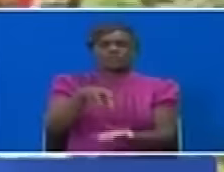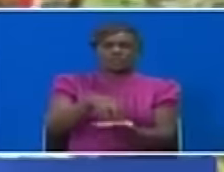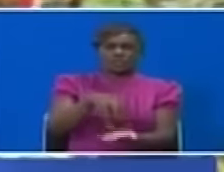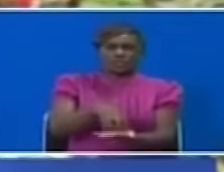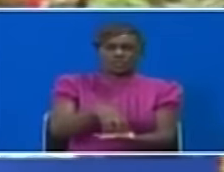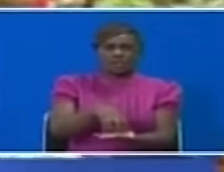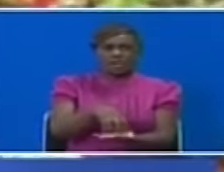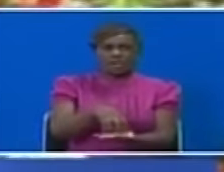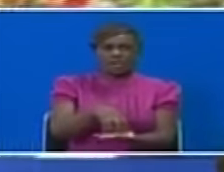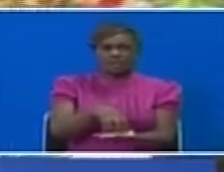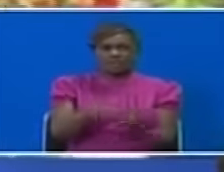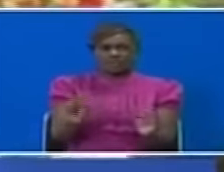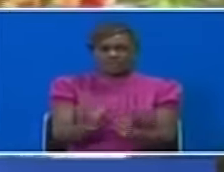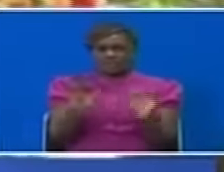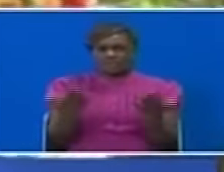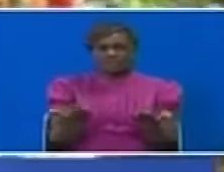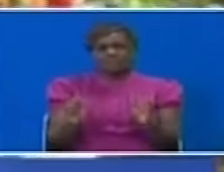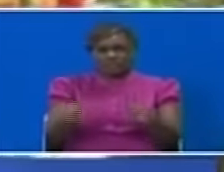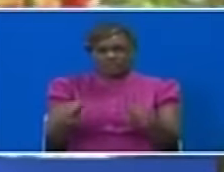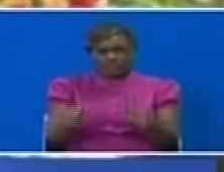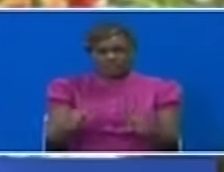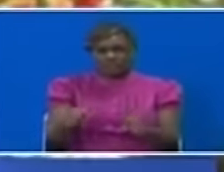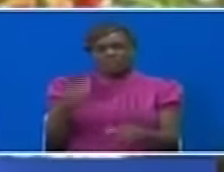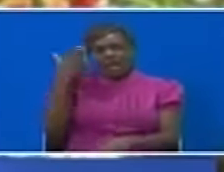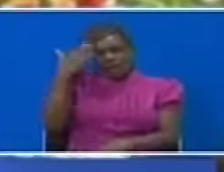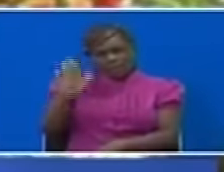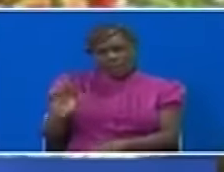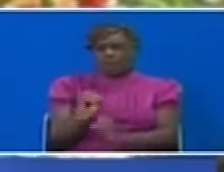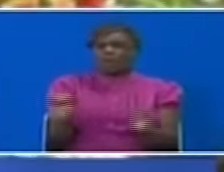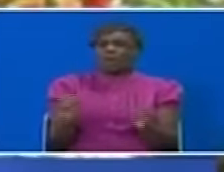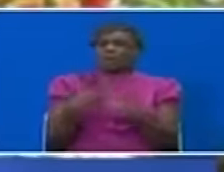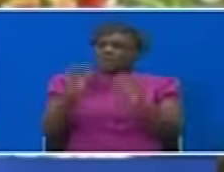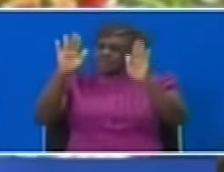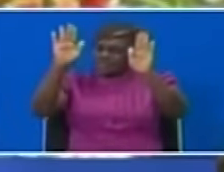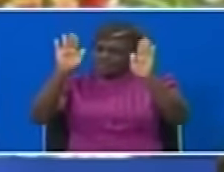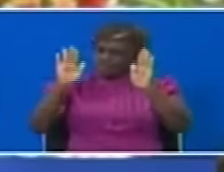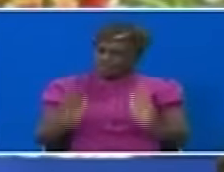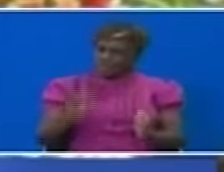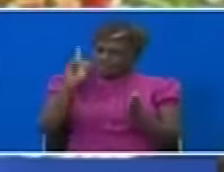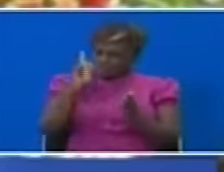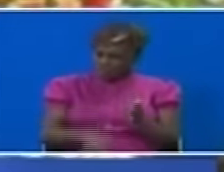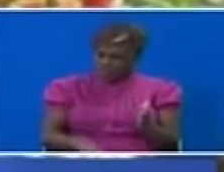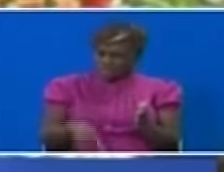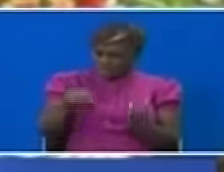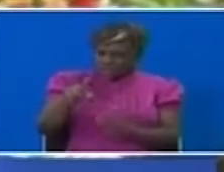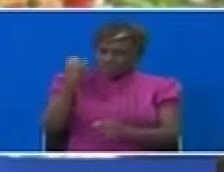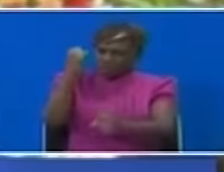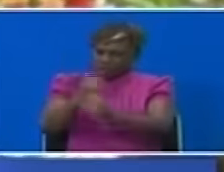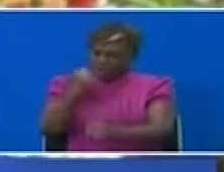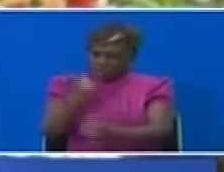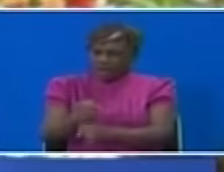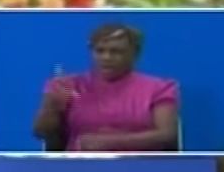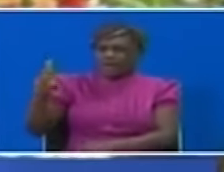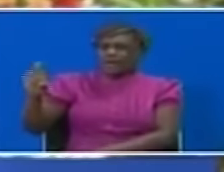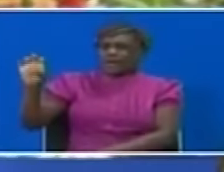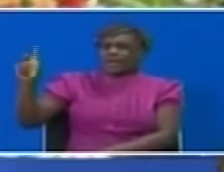know. That is something that possibly the force was aware of or wasn't aware of, but you know, the most important thing is he's an officer, he's an operator of the, you know,